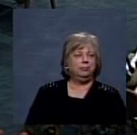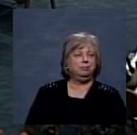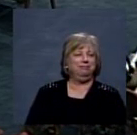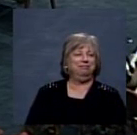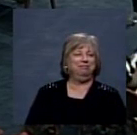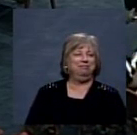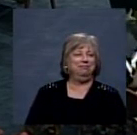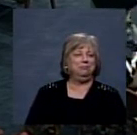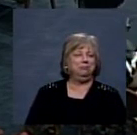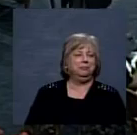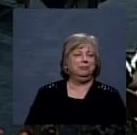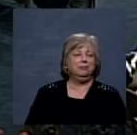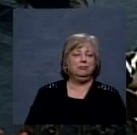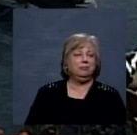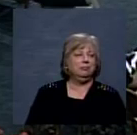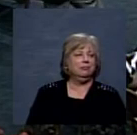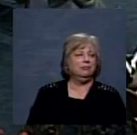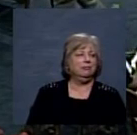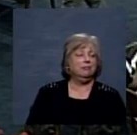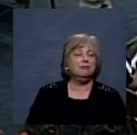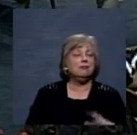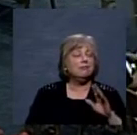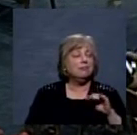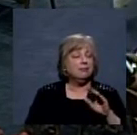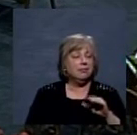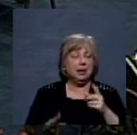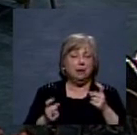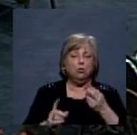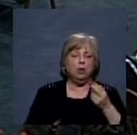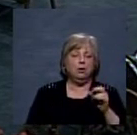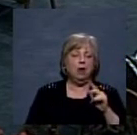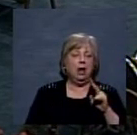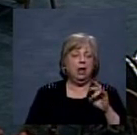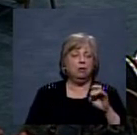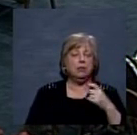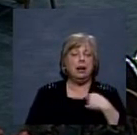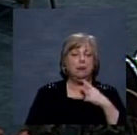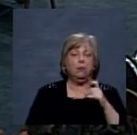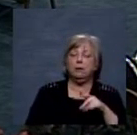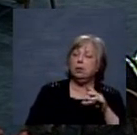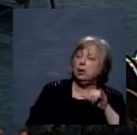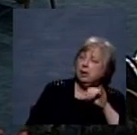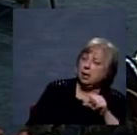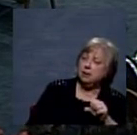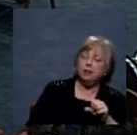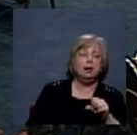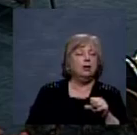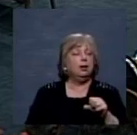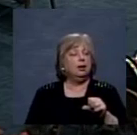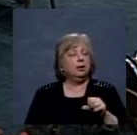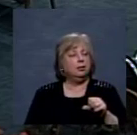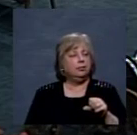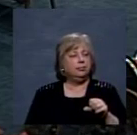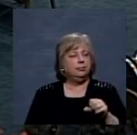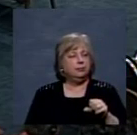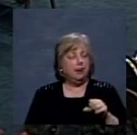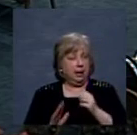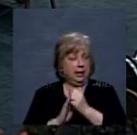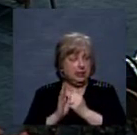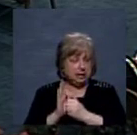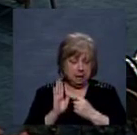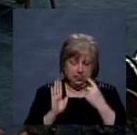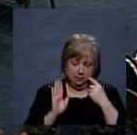Bruce, I need to talk to Ed. Mr. Garland, Ed. Director Hendricks has a question for you. Yes, Director Hendricks. Looking at the agenda,